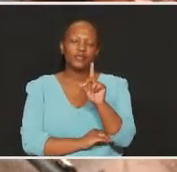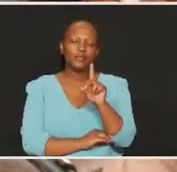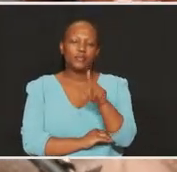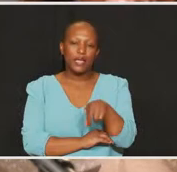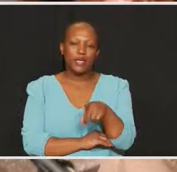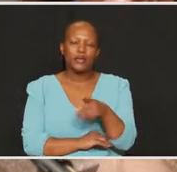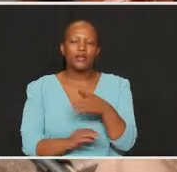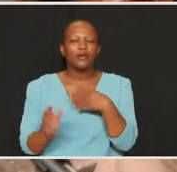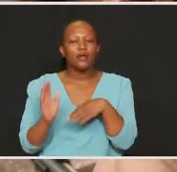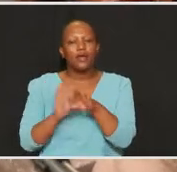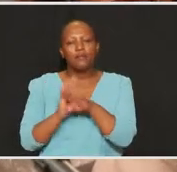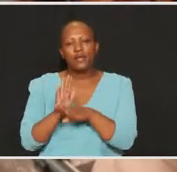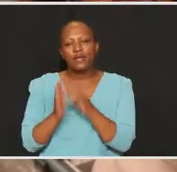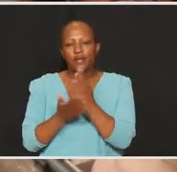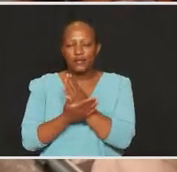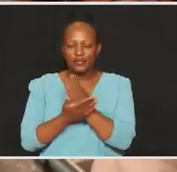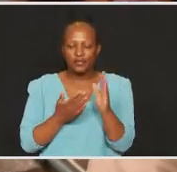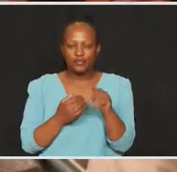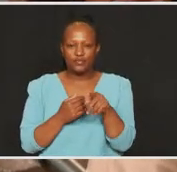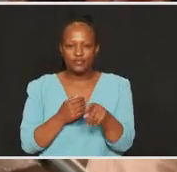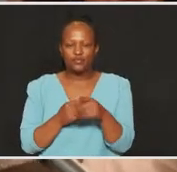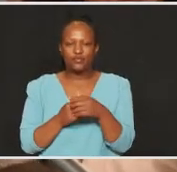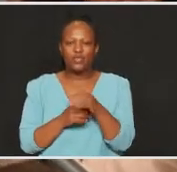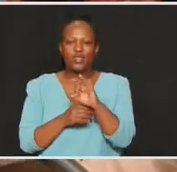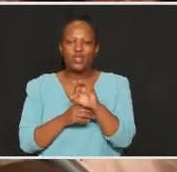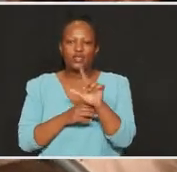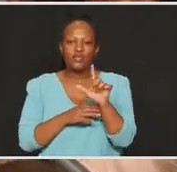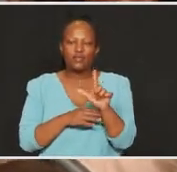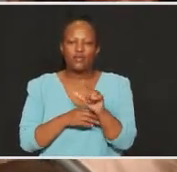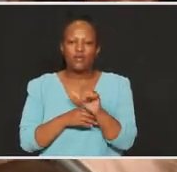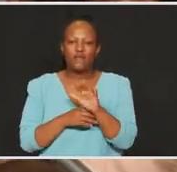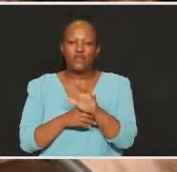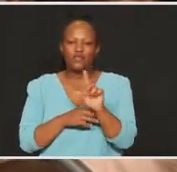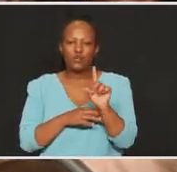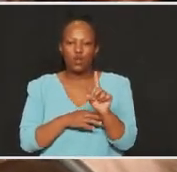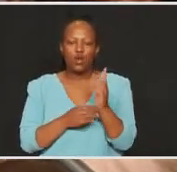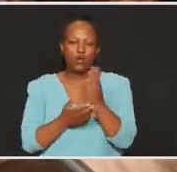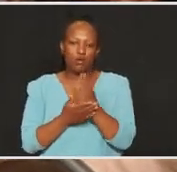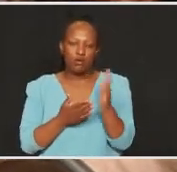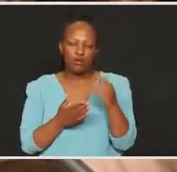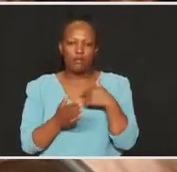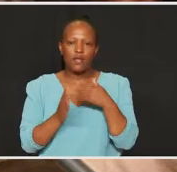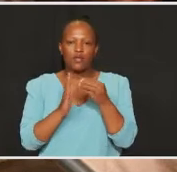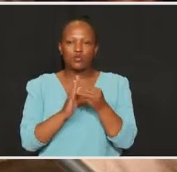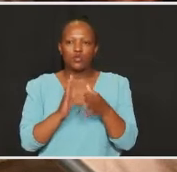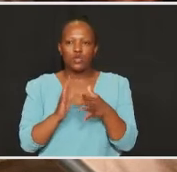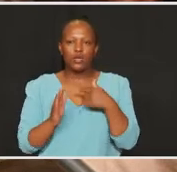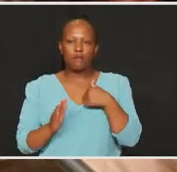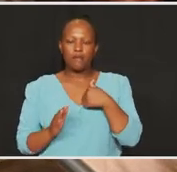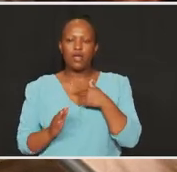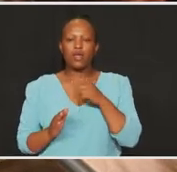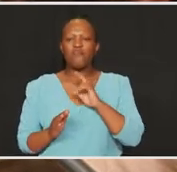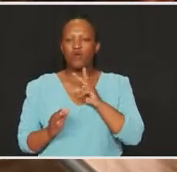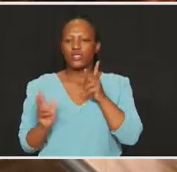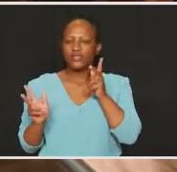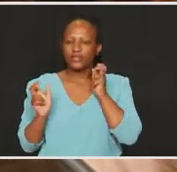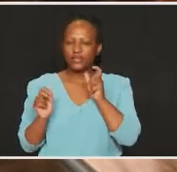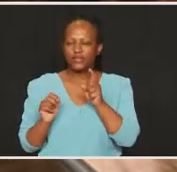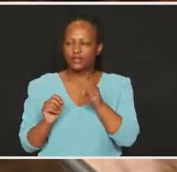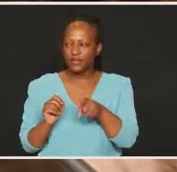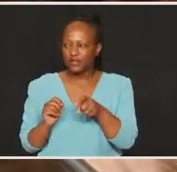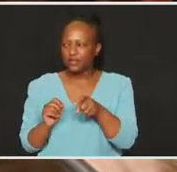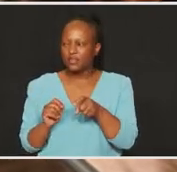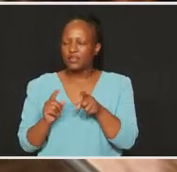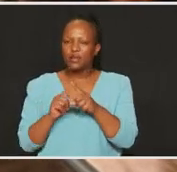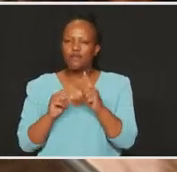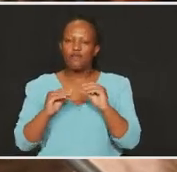outright kids submission forecloses 37 and 51. as a student I believe that my voice must be heard on topics related to my